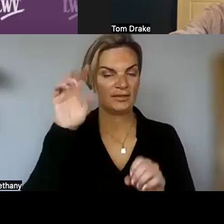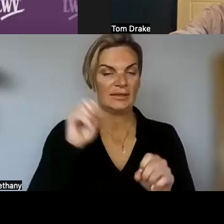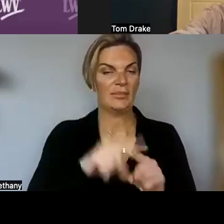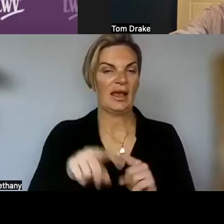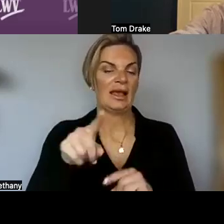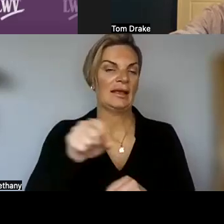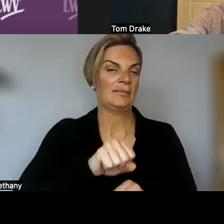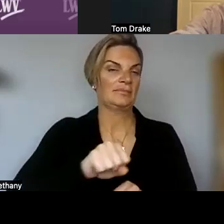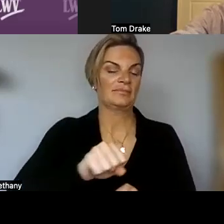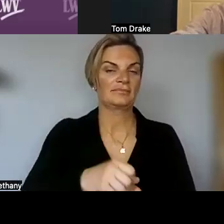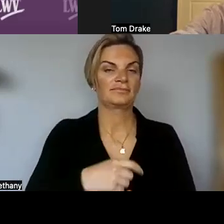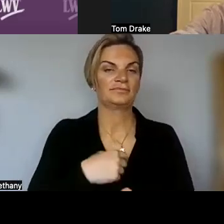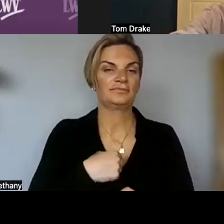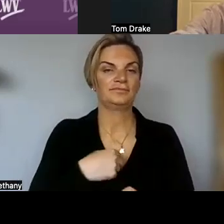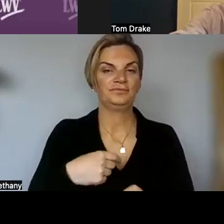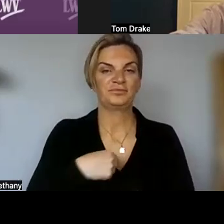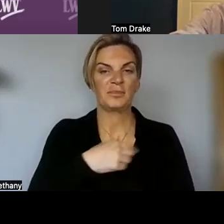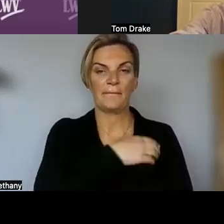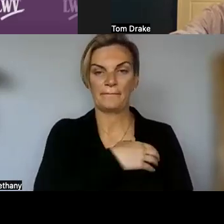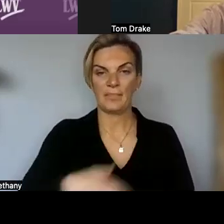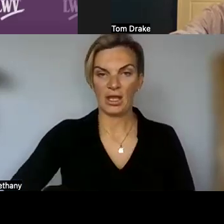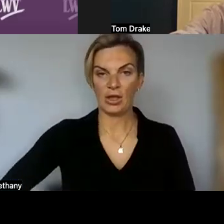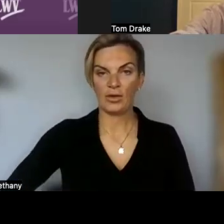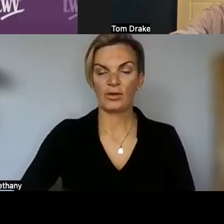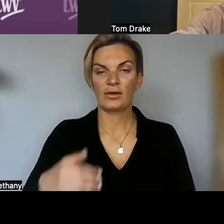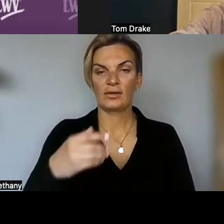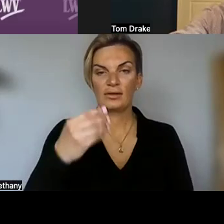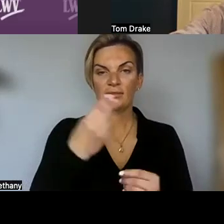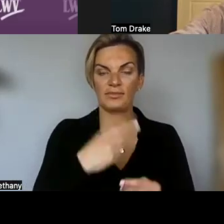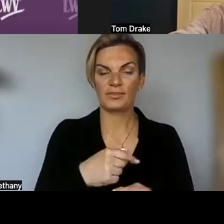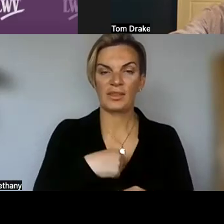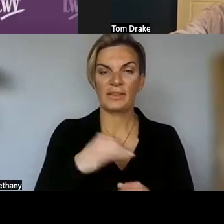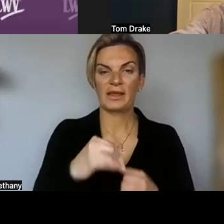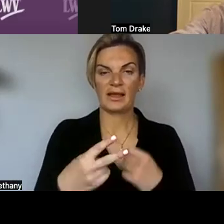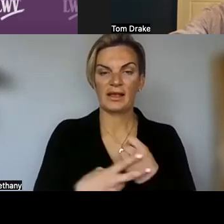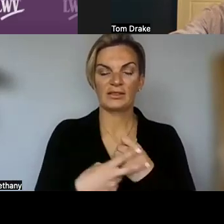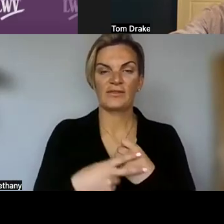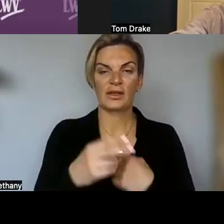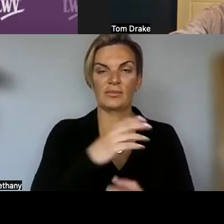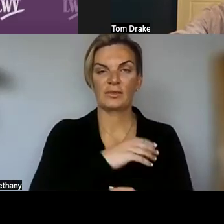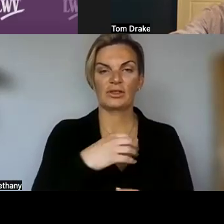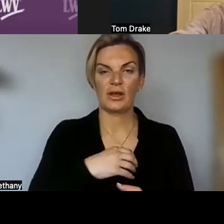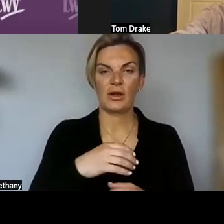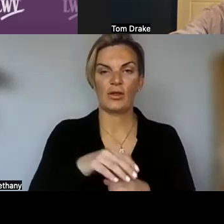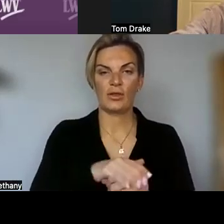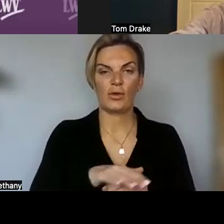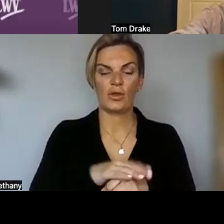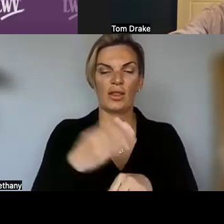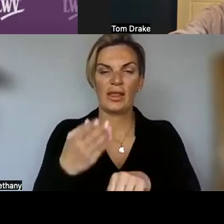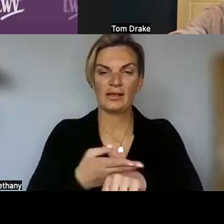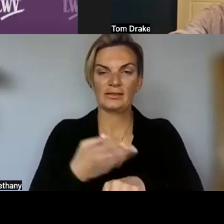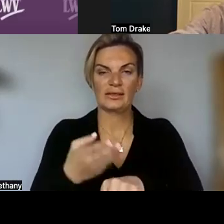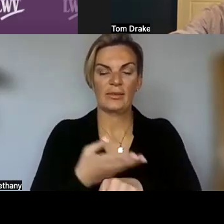was tasked with by our mayor was working with the Conservation Commission and our local landscapers on creating